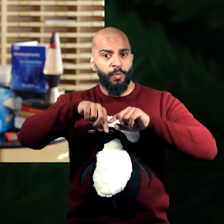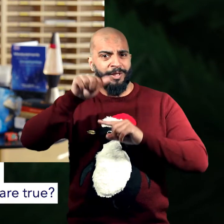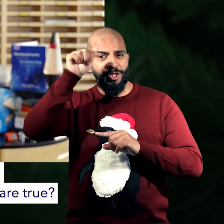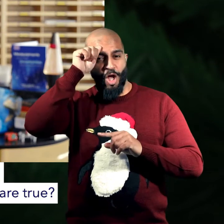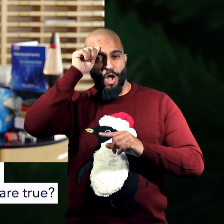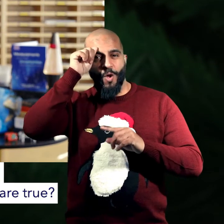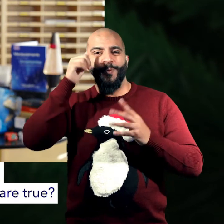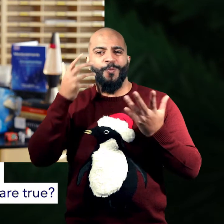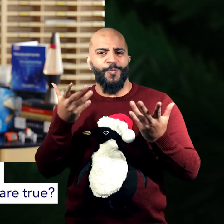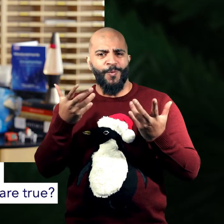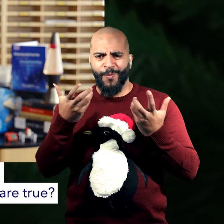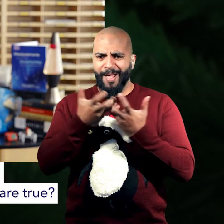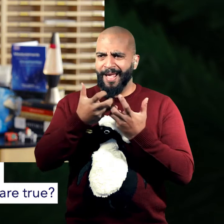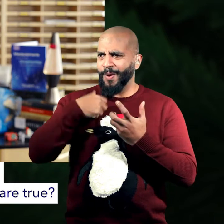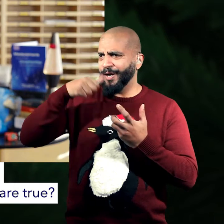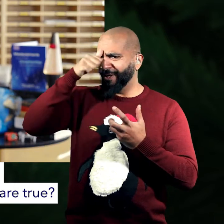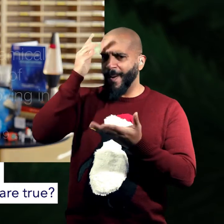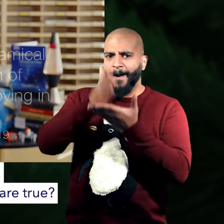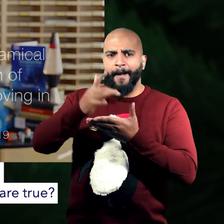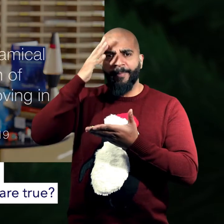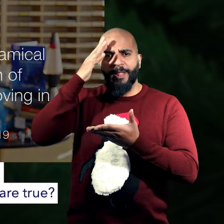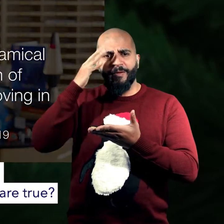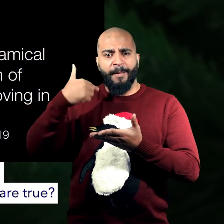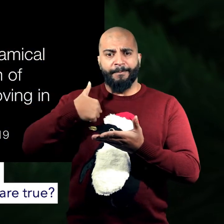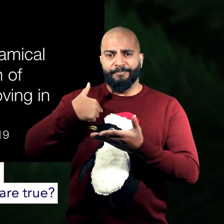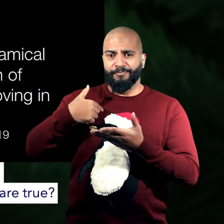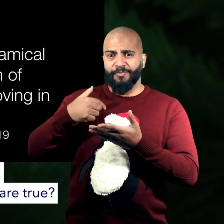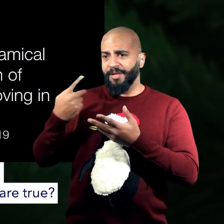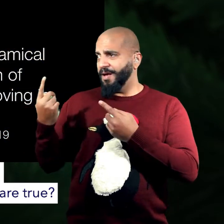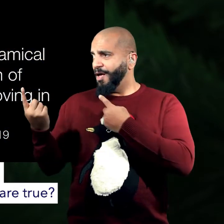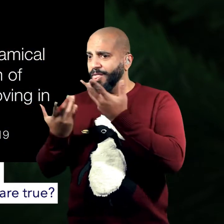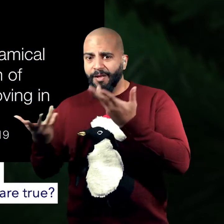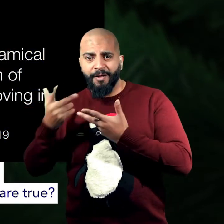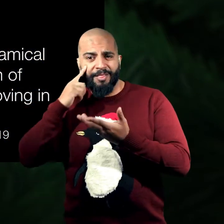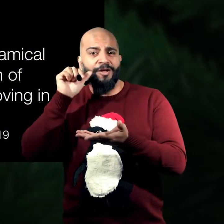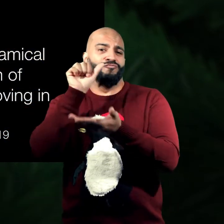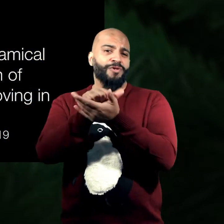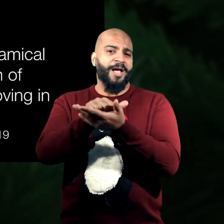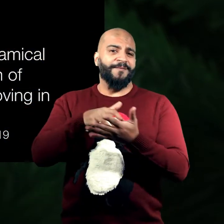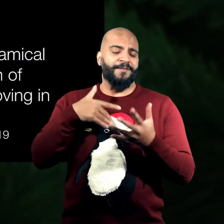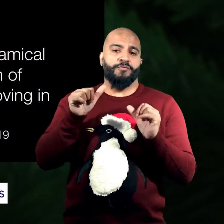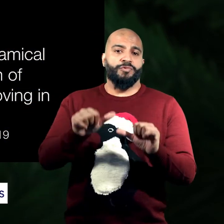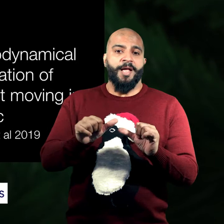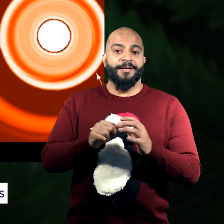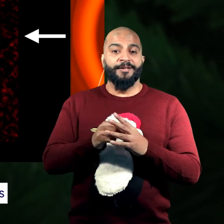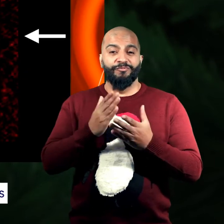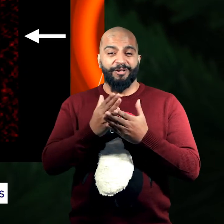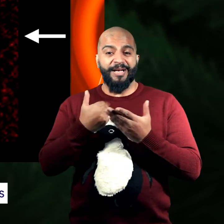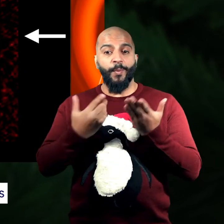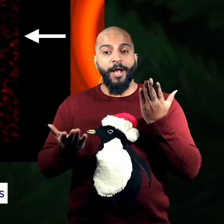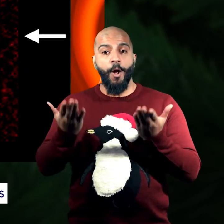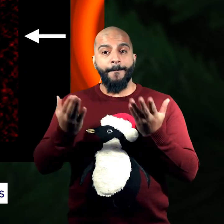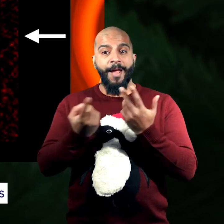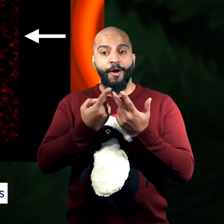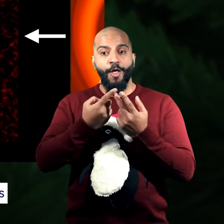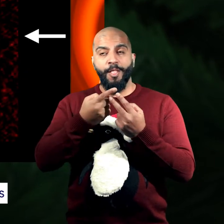know? How do we know for sure that the theories that I and other astronomers like me come up with are true? We